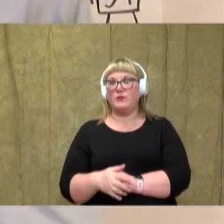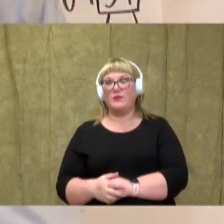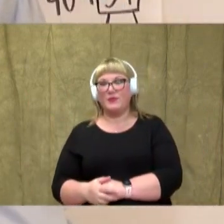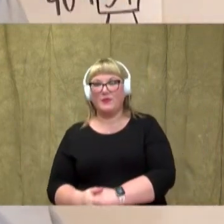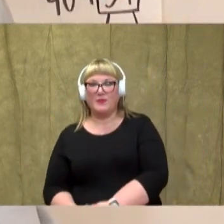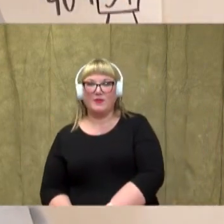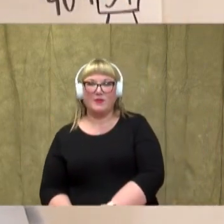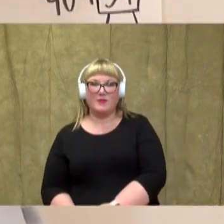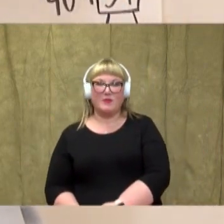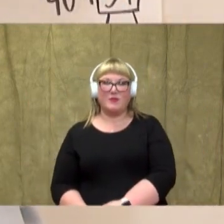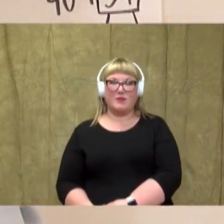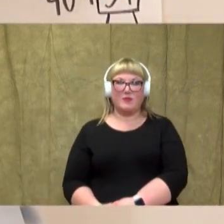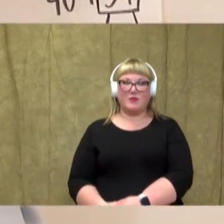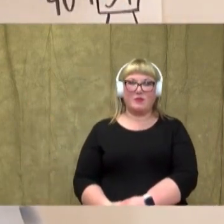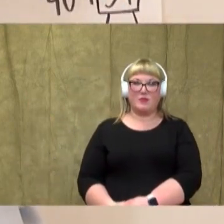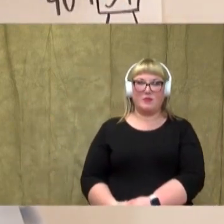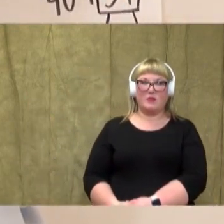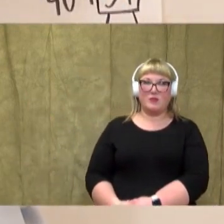52.